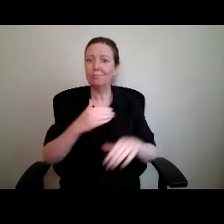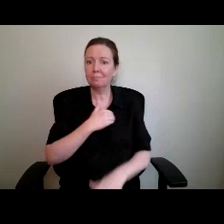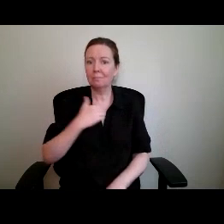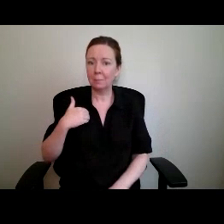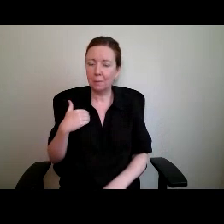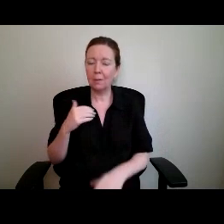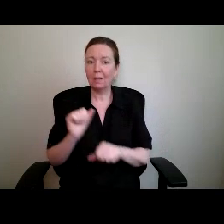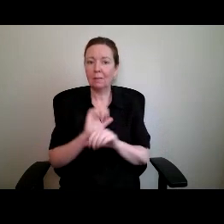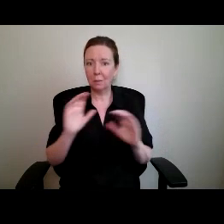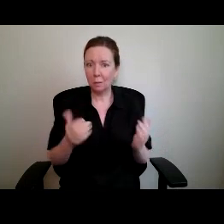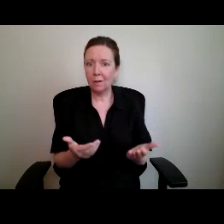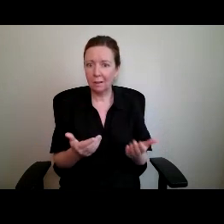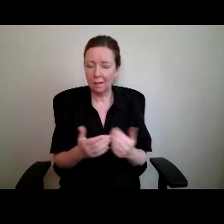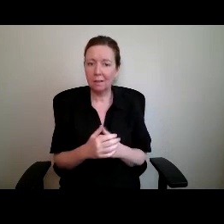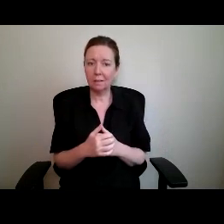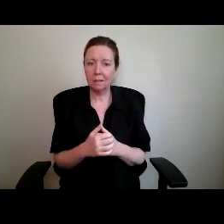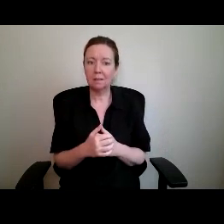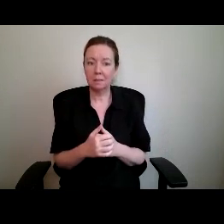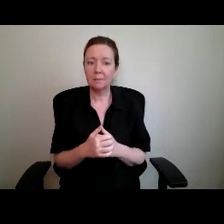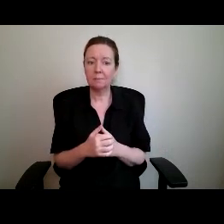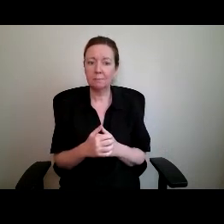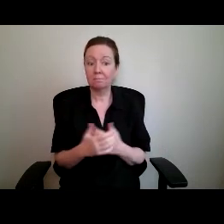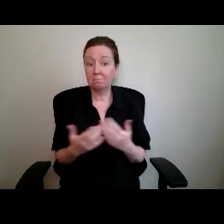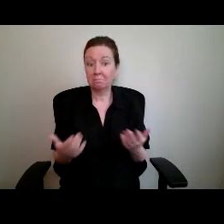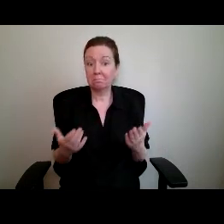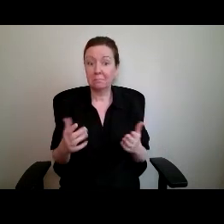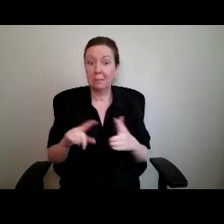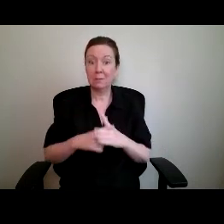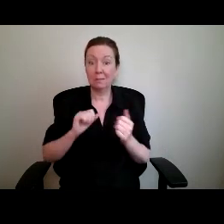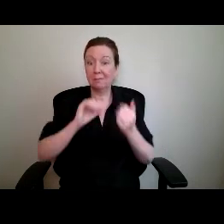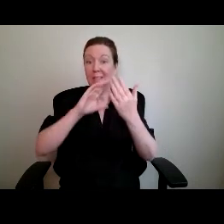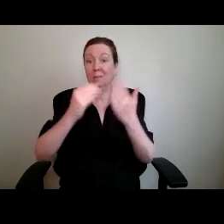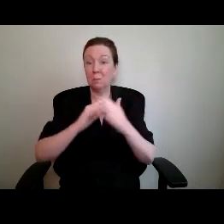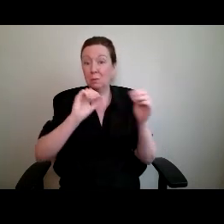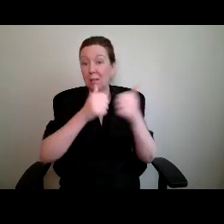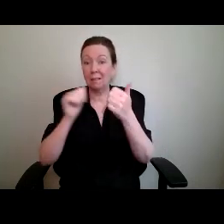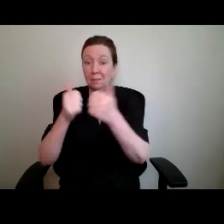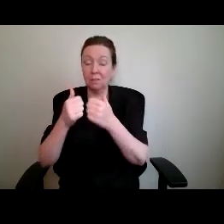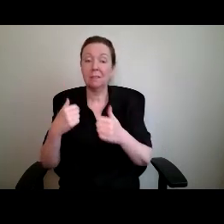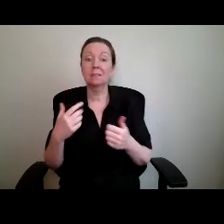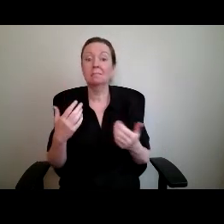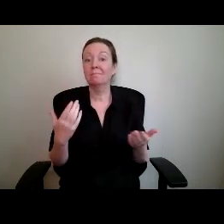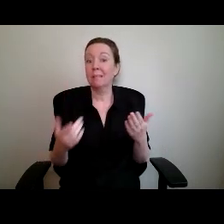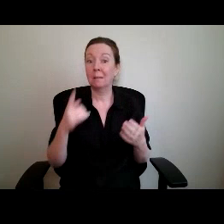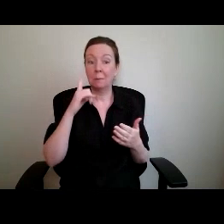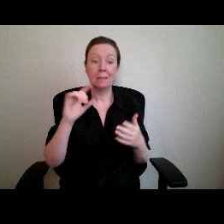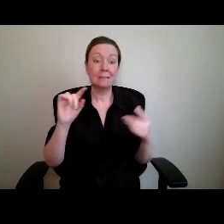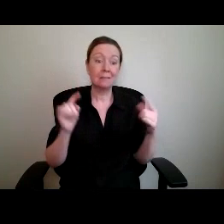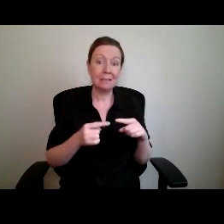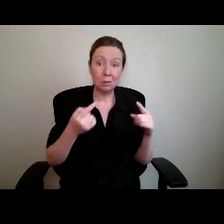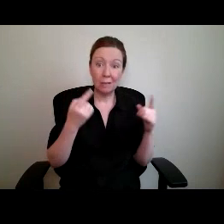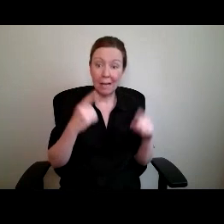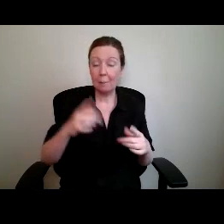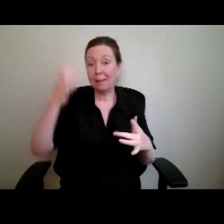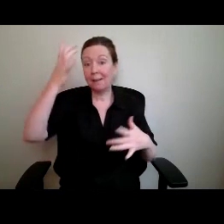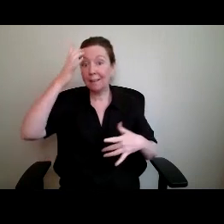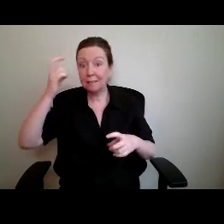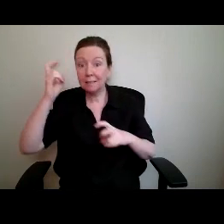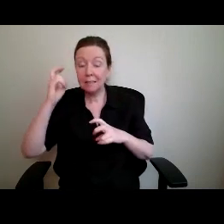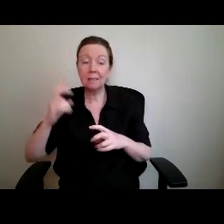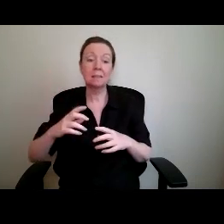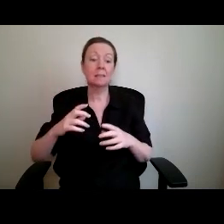of your team may start facing new challenges. And this could be due to an injury, illness, a